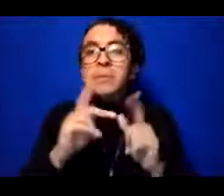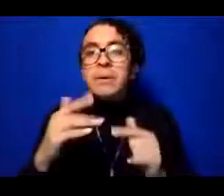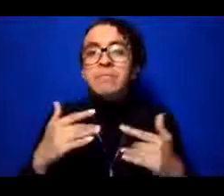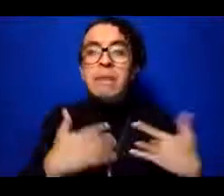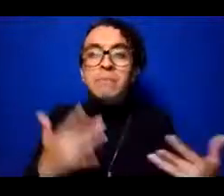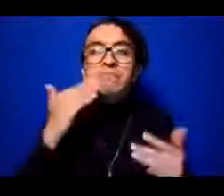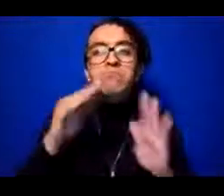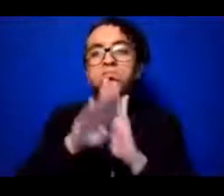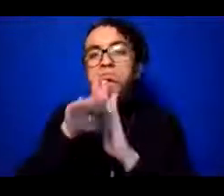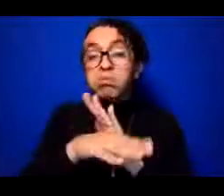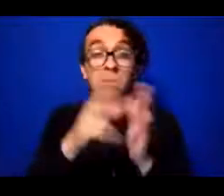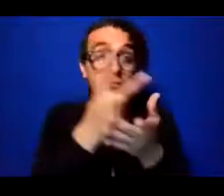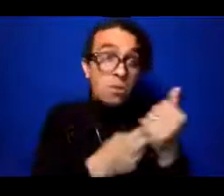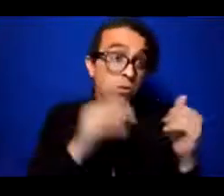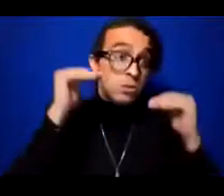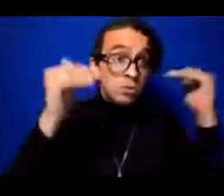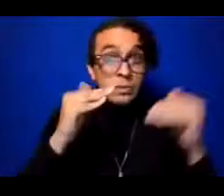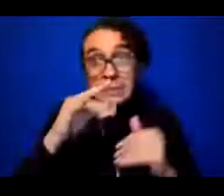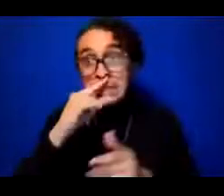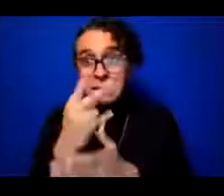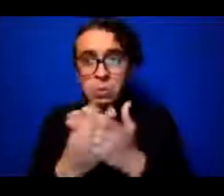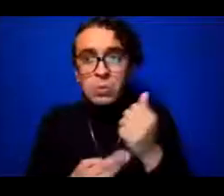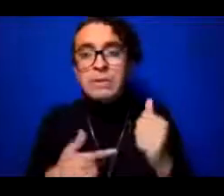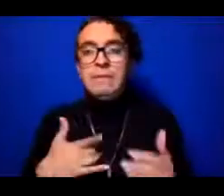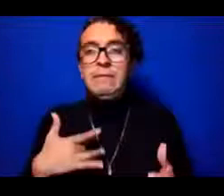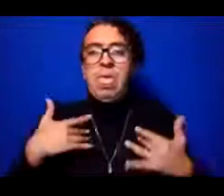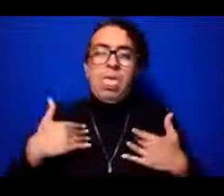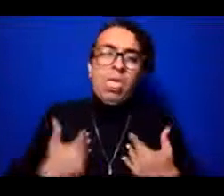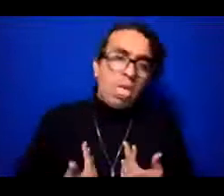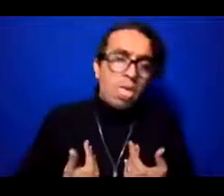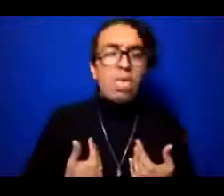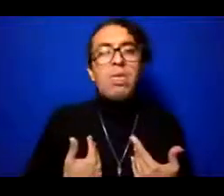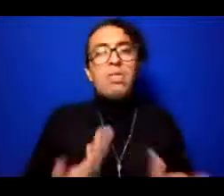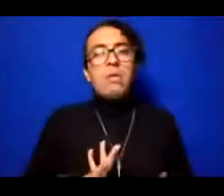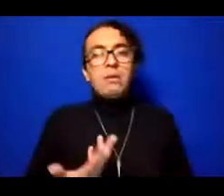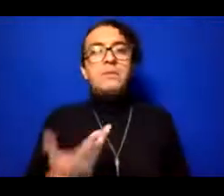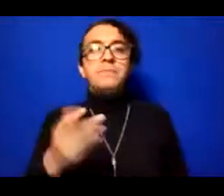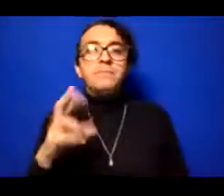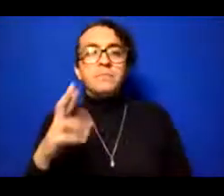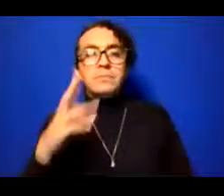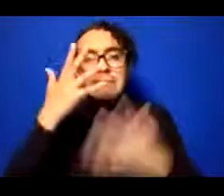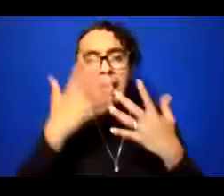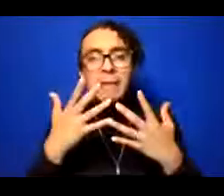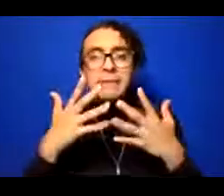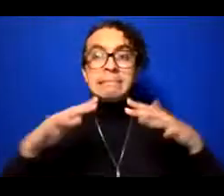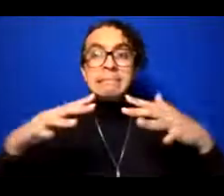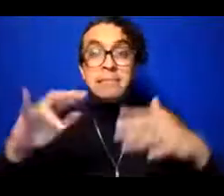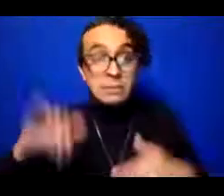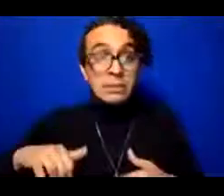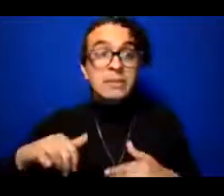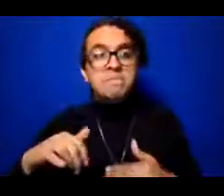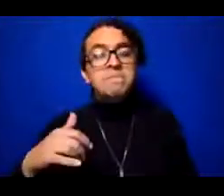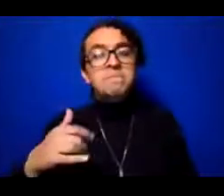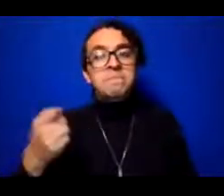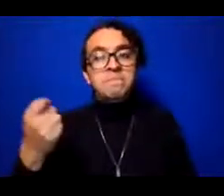for adults and kids too. If you're starting to feel just more tired and blah, or more sad or anxious, you might want to either take some